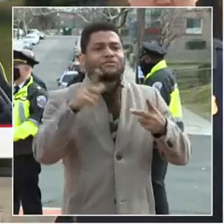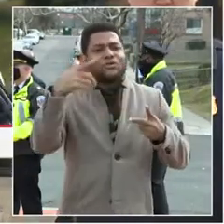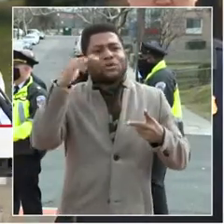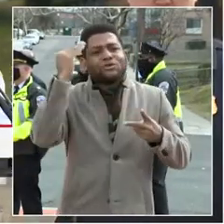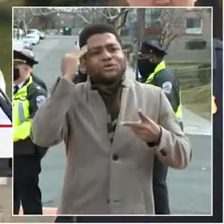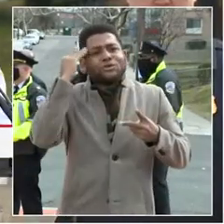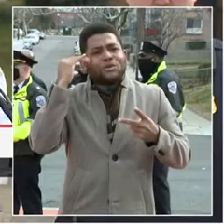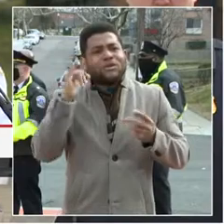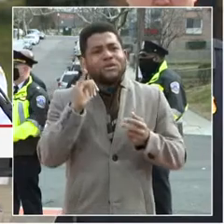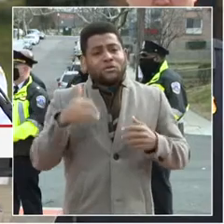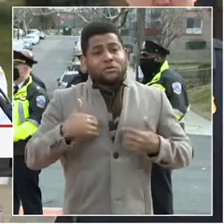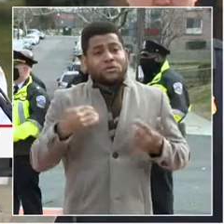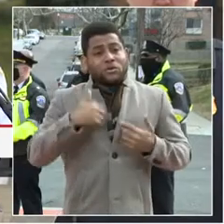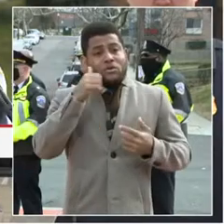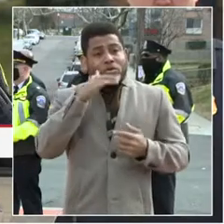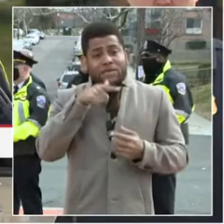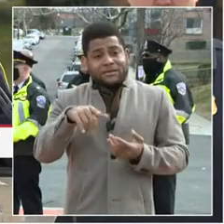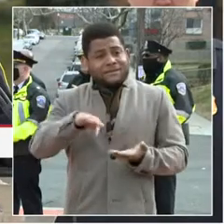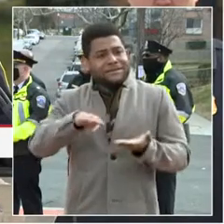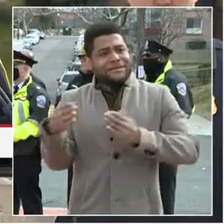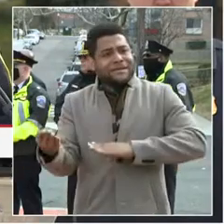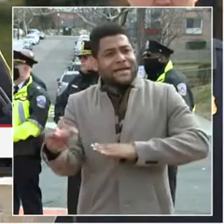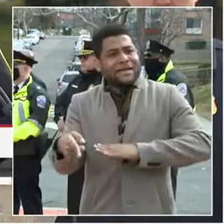young woman, or the woman who lost her life,